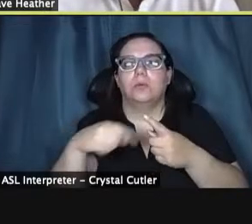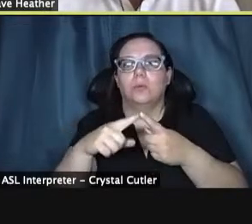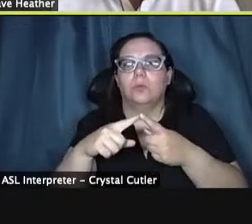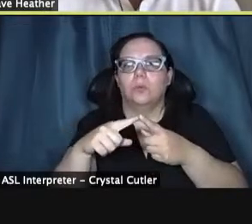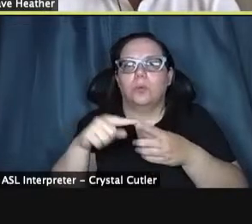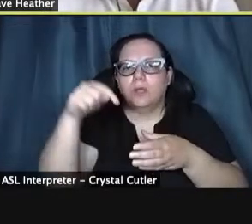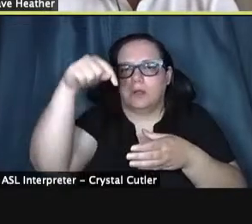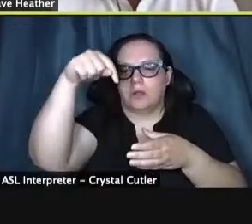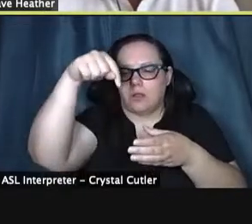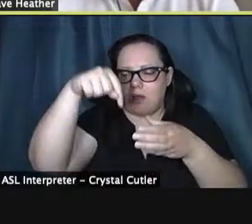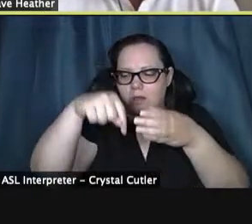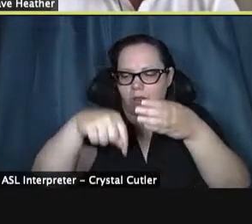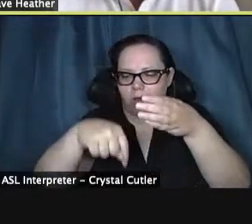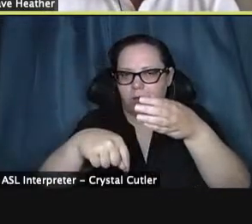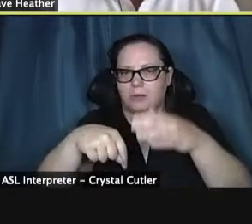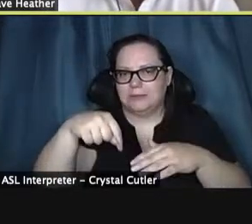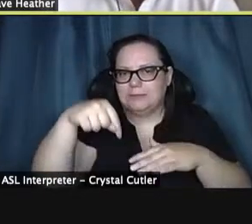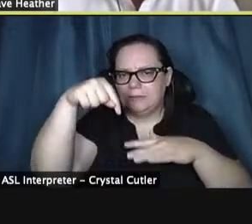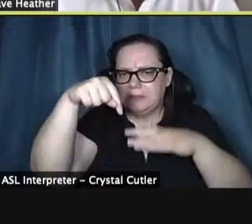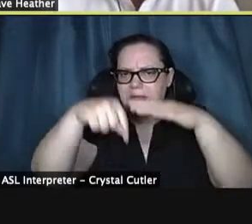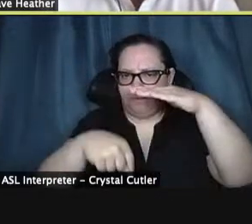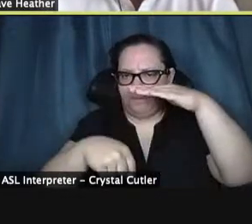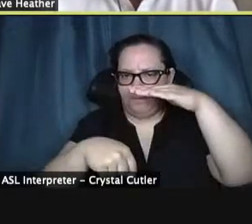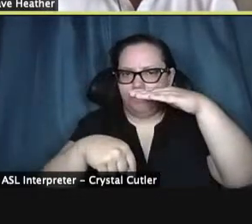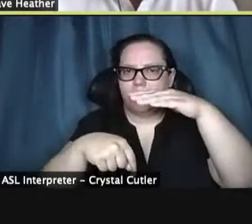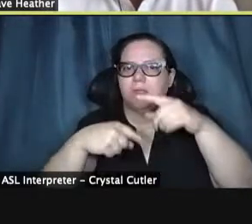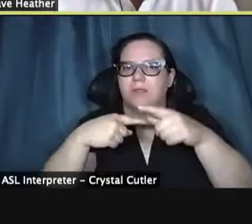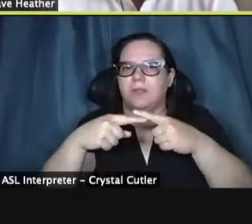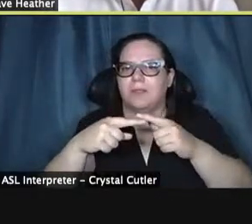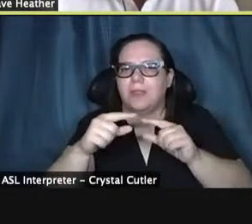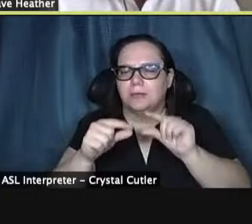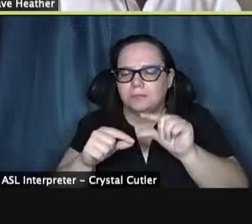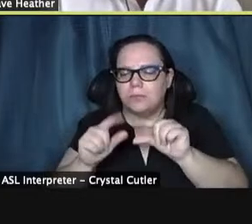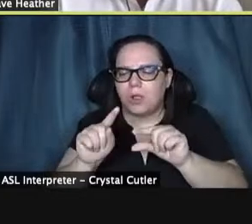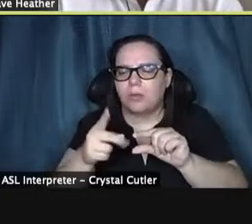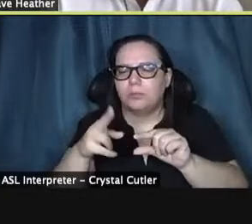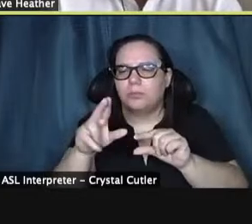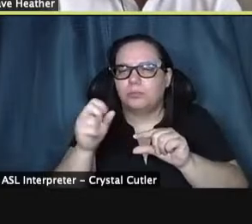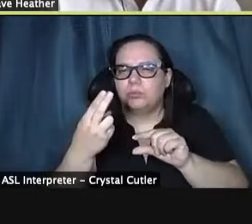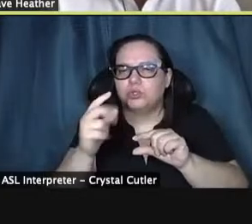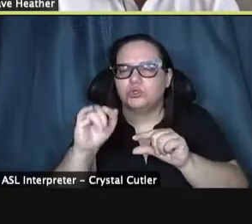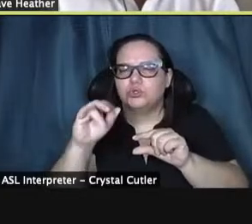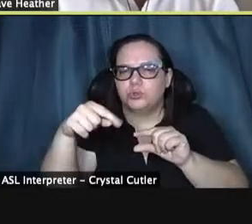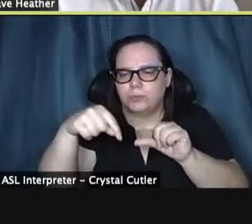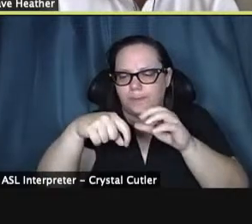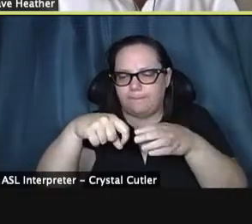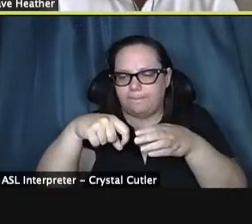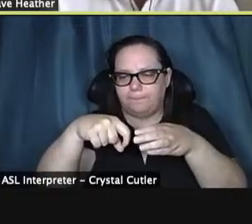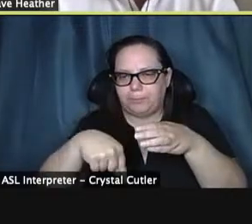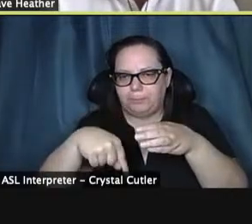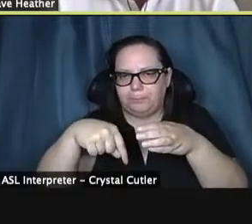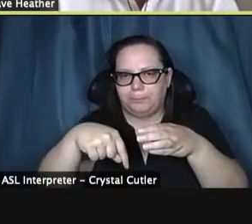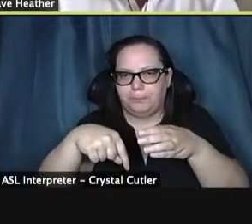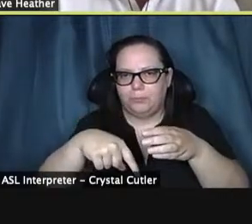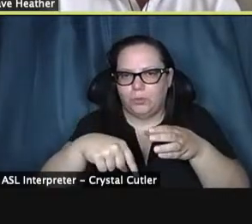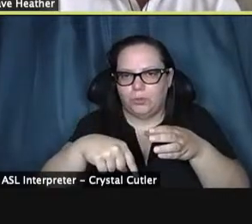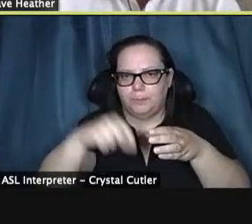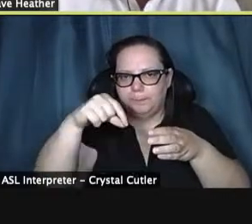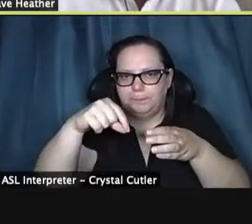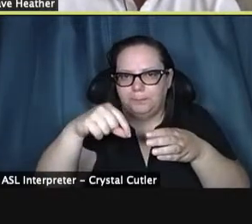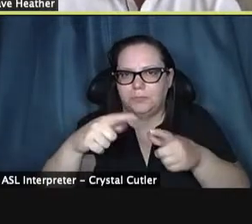that we would like, then there is a very small push tube, which is deployed from the base of the drill that will extract the smaller sample to